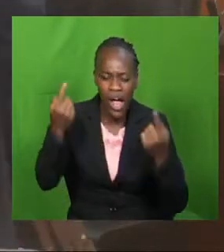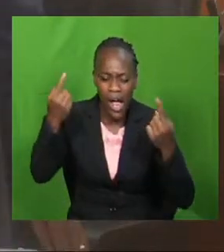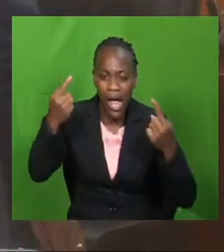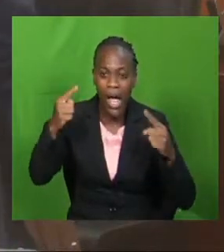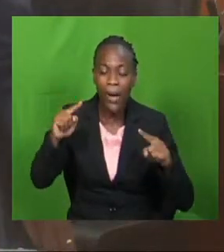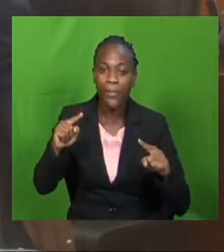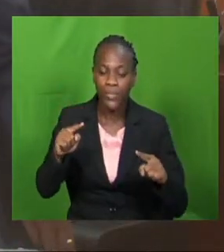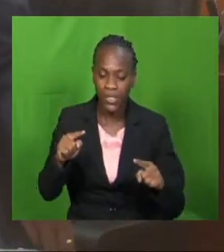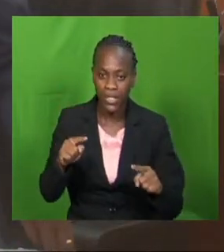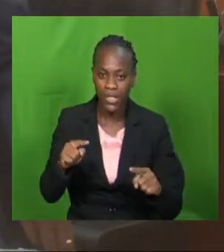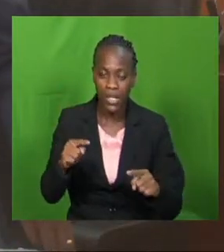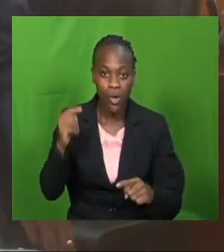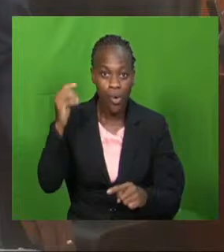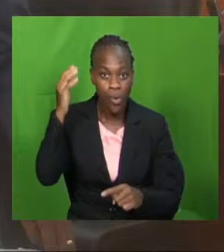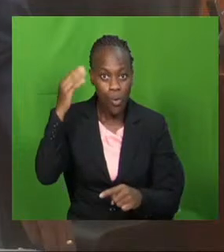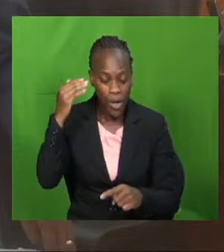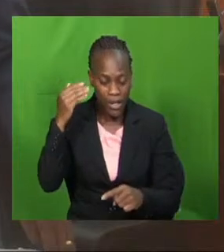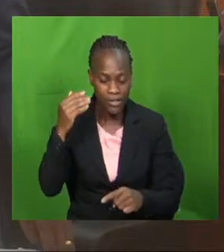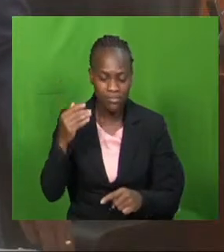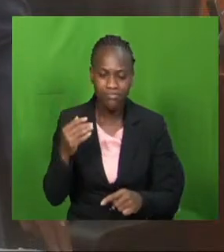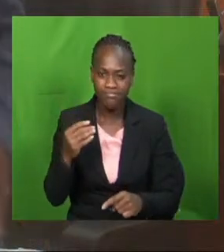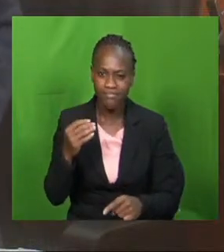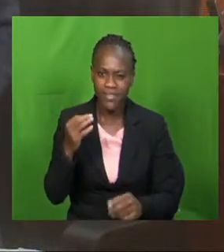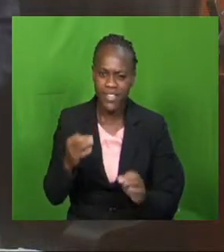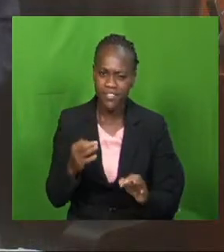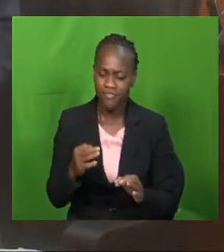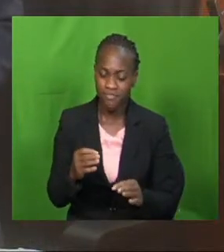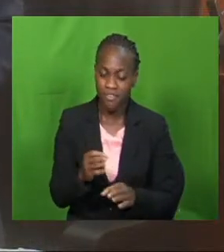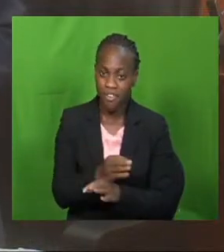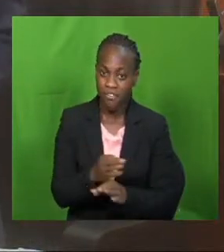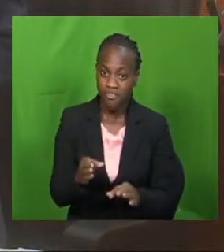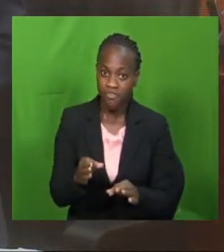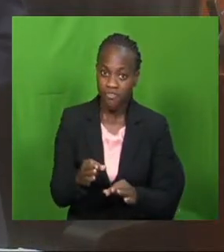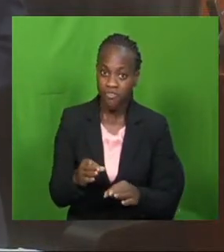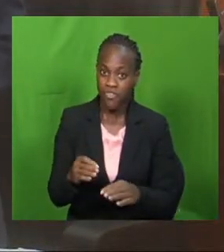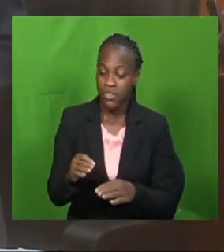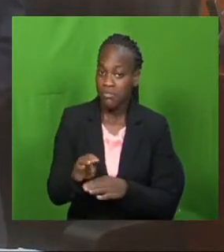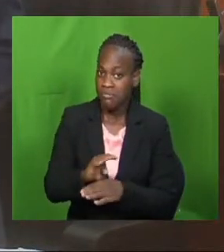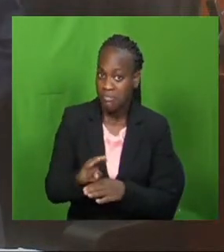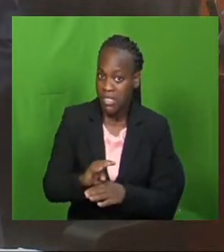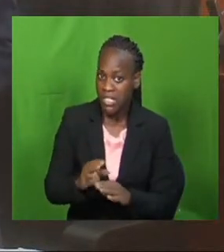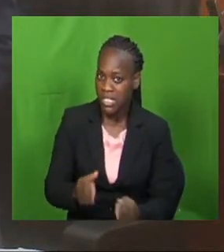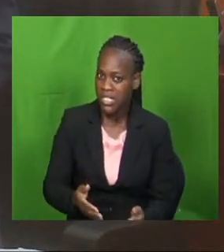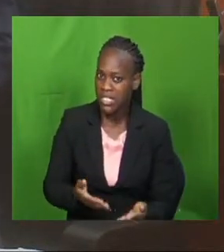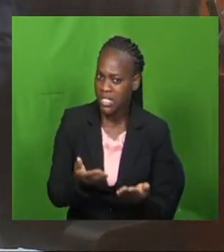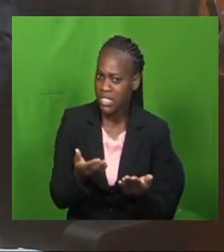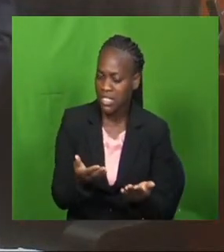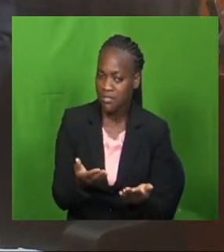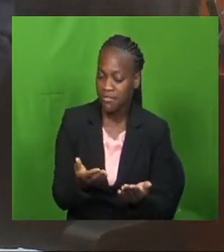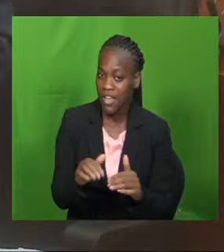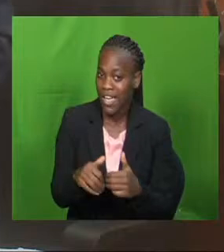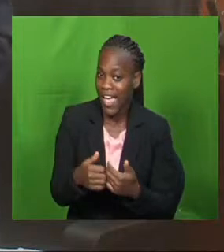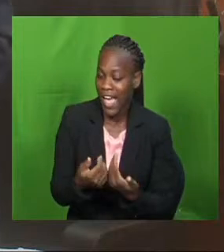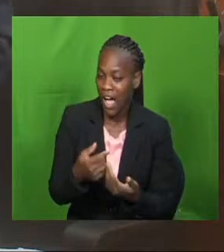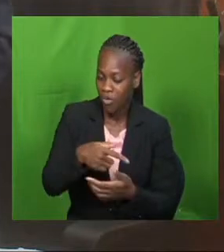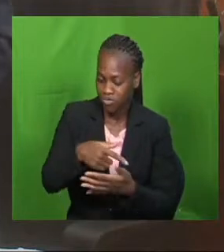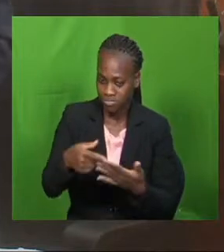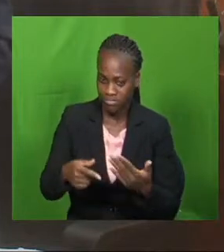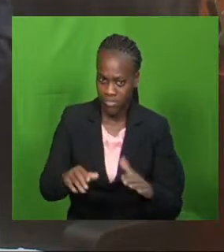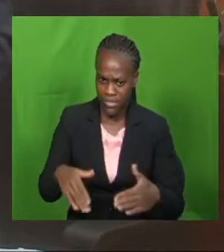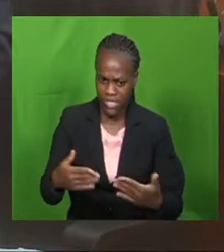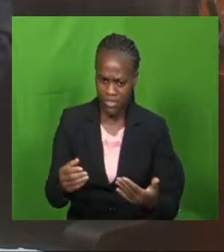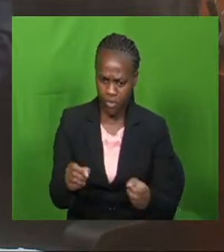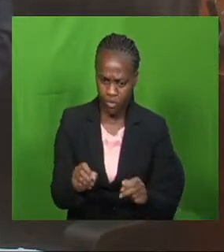the African Continental Free Trade Area offers, which include: 1, to create a liberalized market for goods